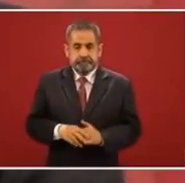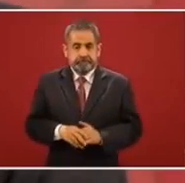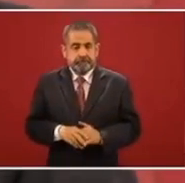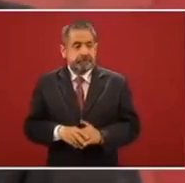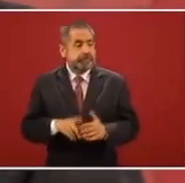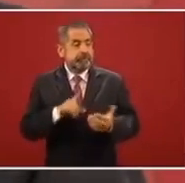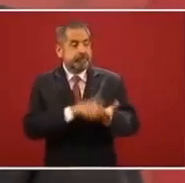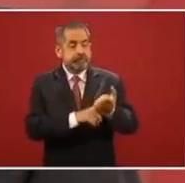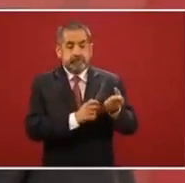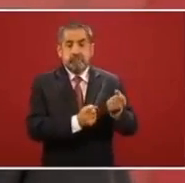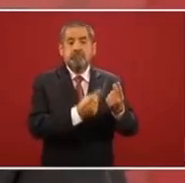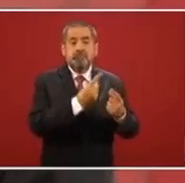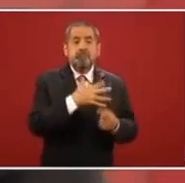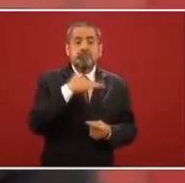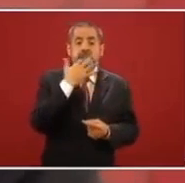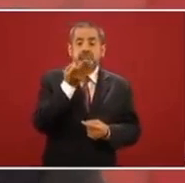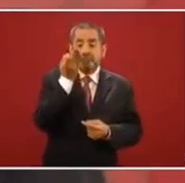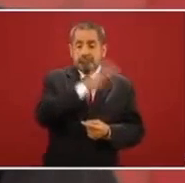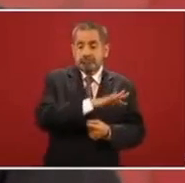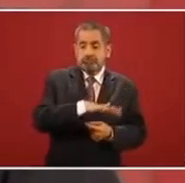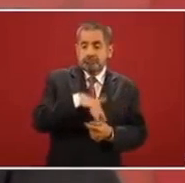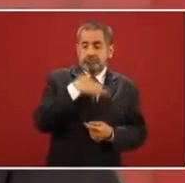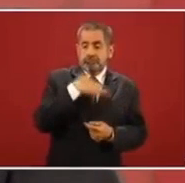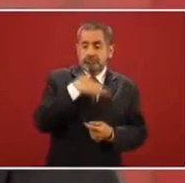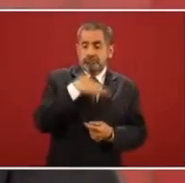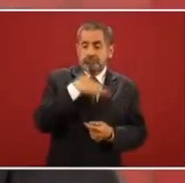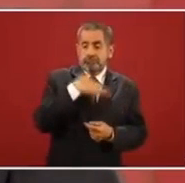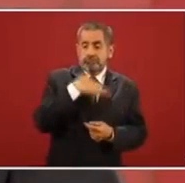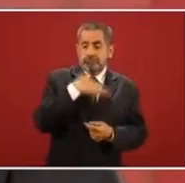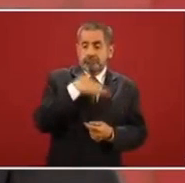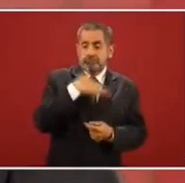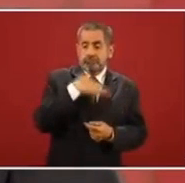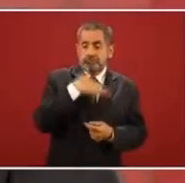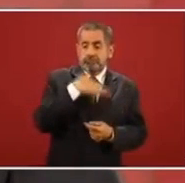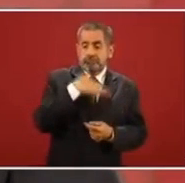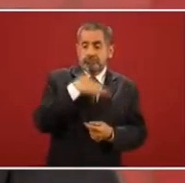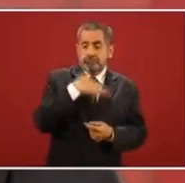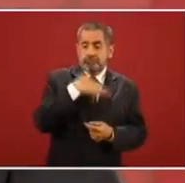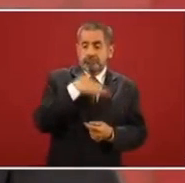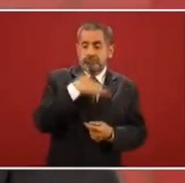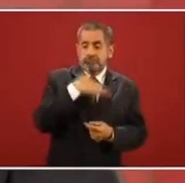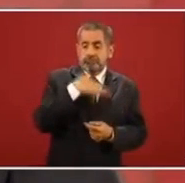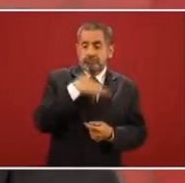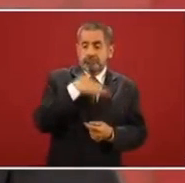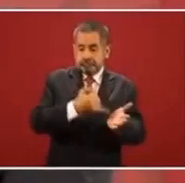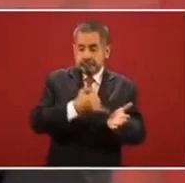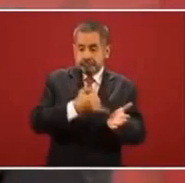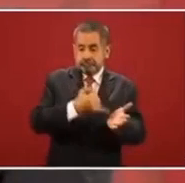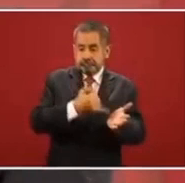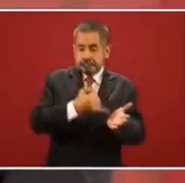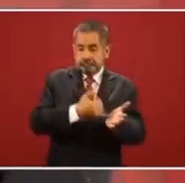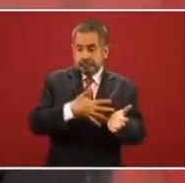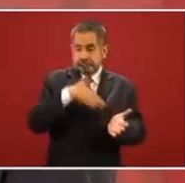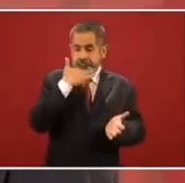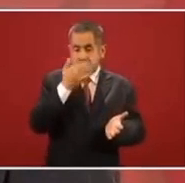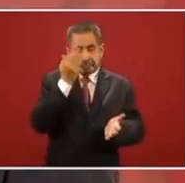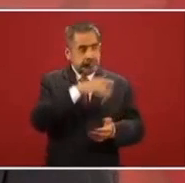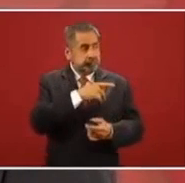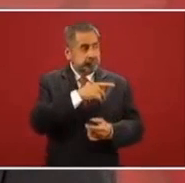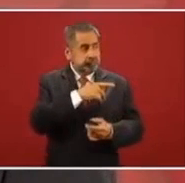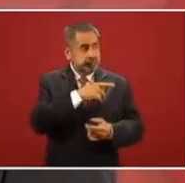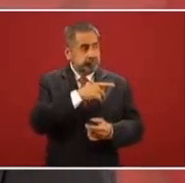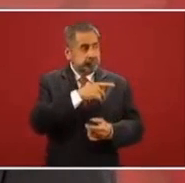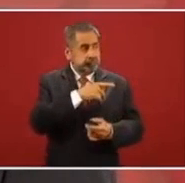fraudes cometidos, because there are fraudes frauds, fiscal frauds, which are committed por grandes